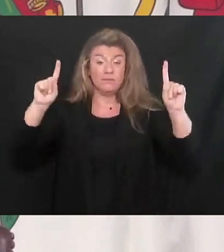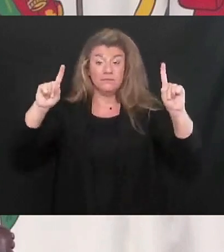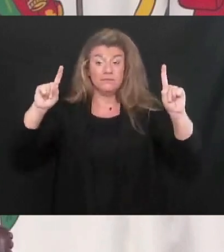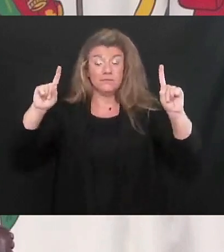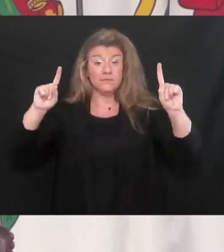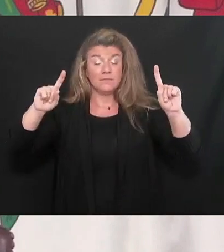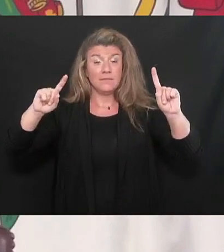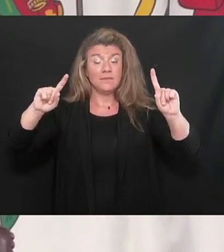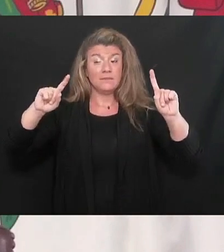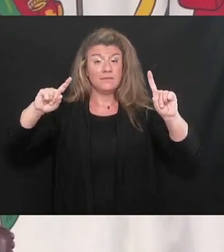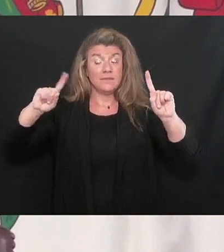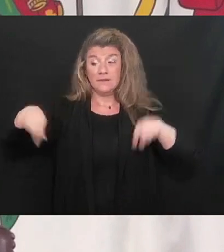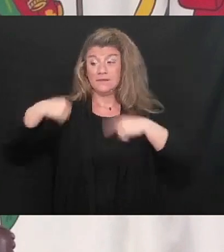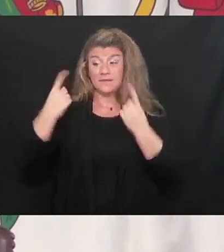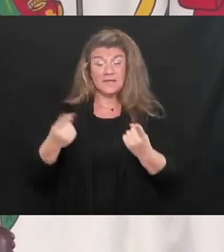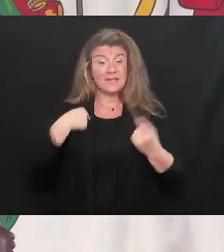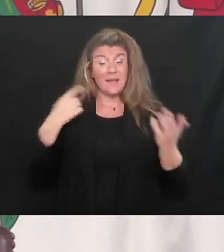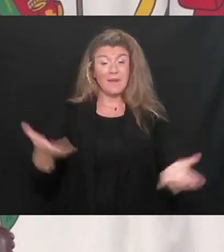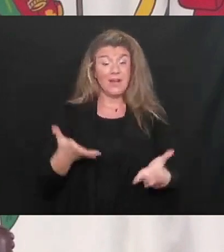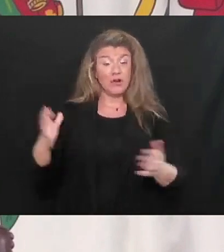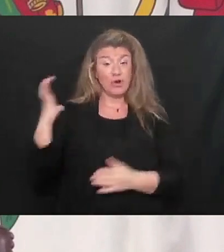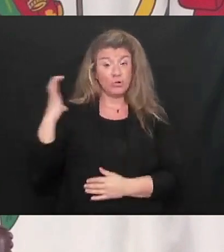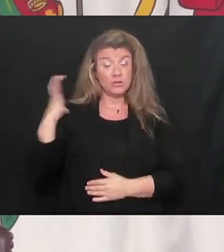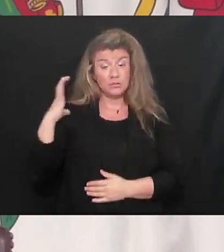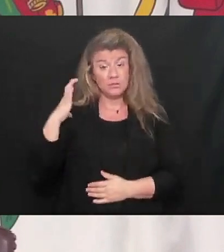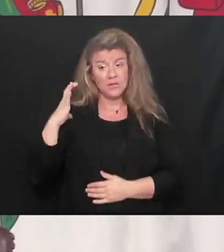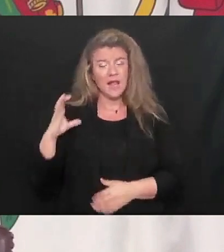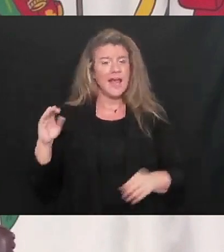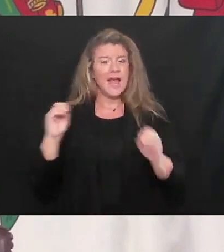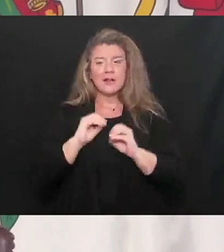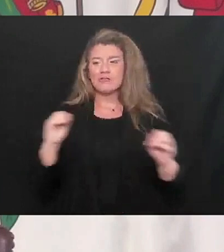that I've been able to coach there. And there's no